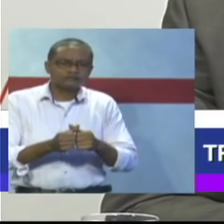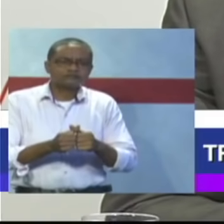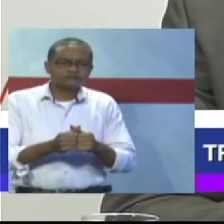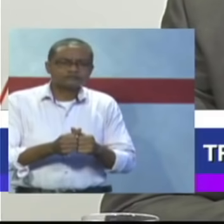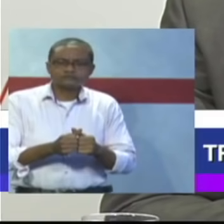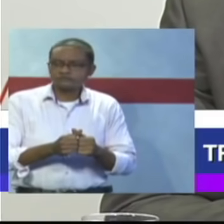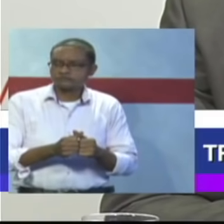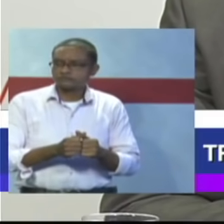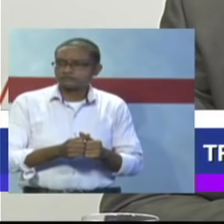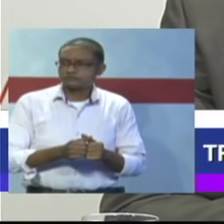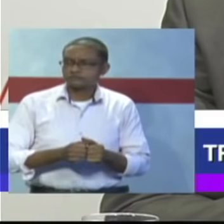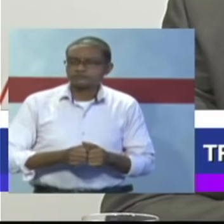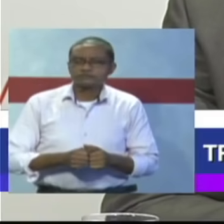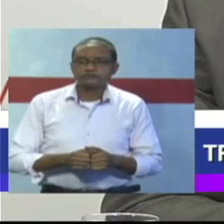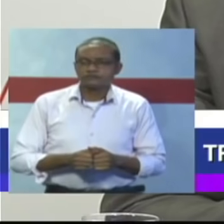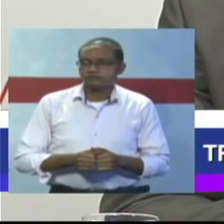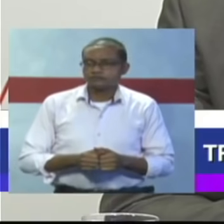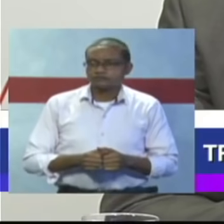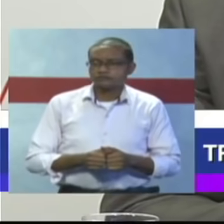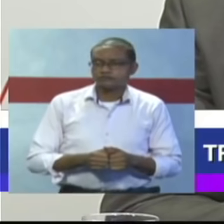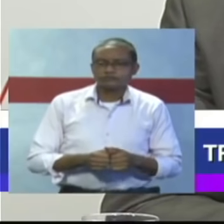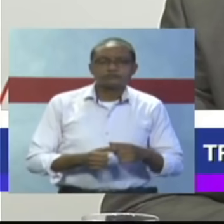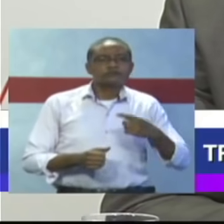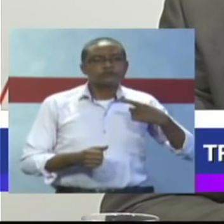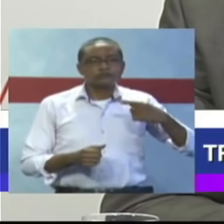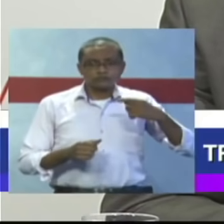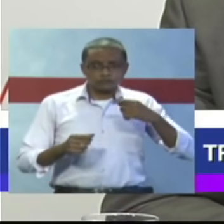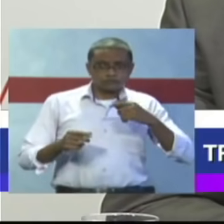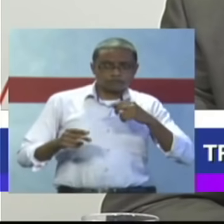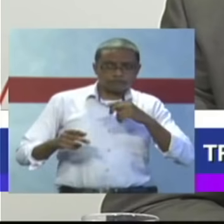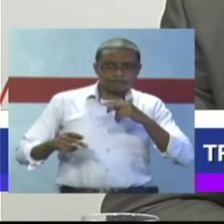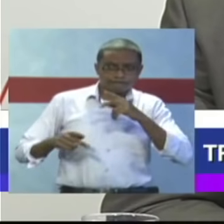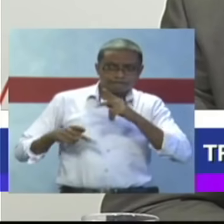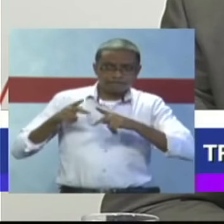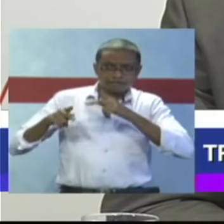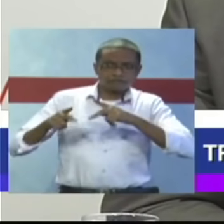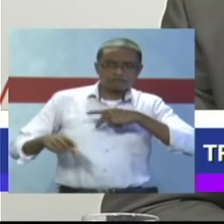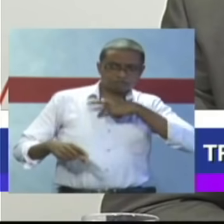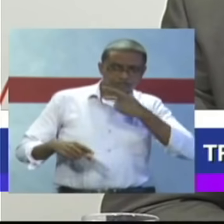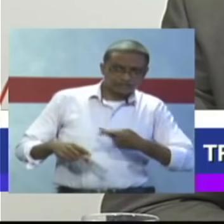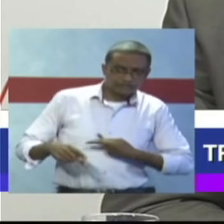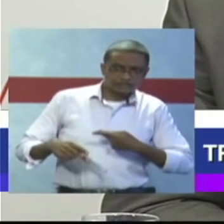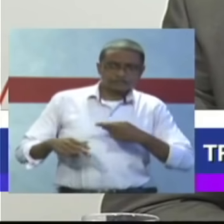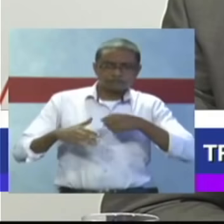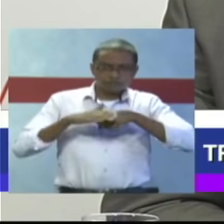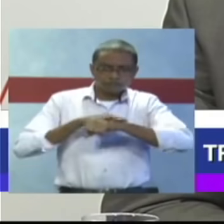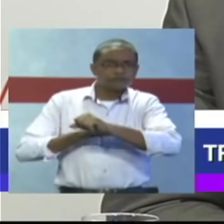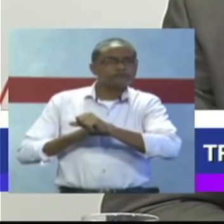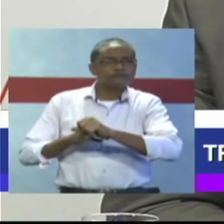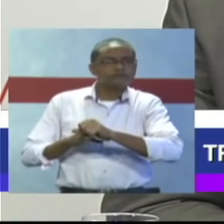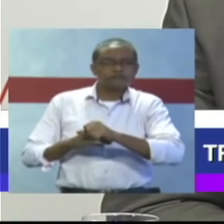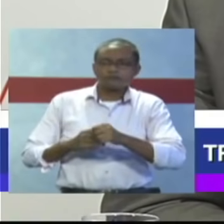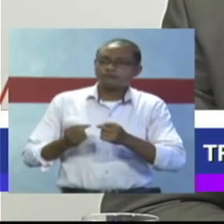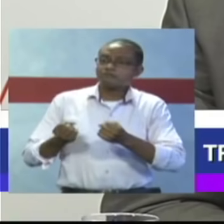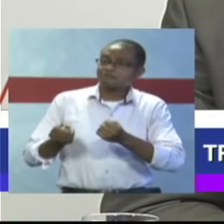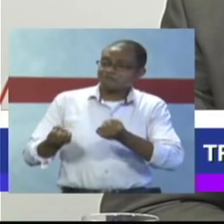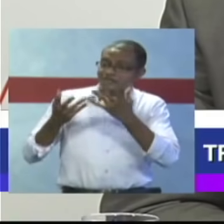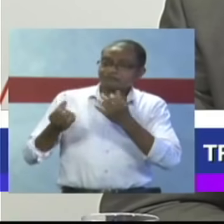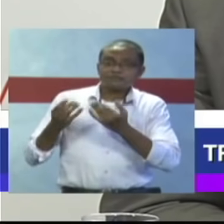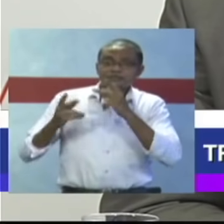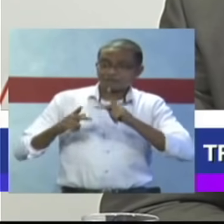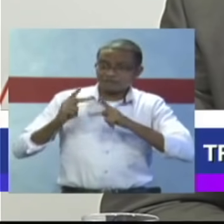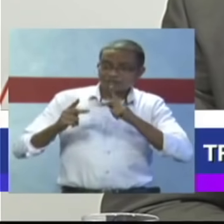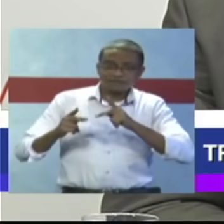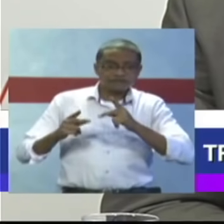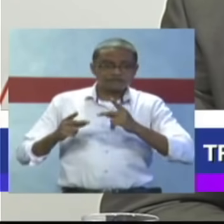that the way our pattern of pregnancies and deliveries goes, we tend to have a lot more individuals accessing and